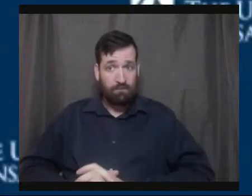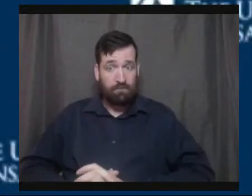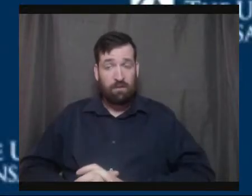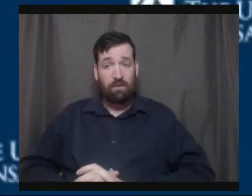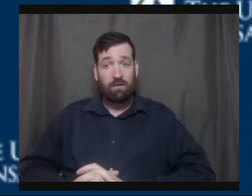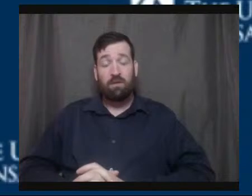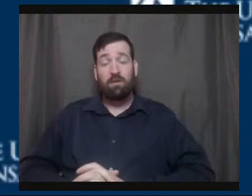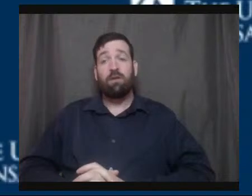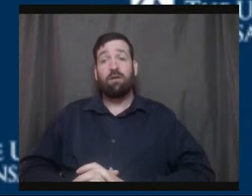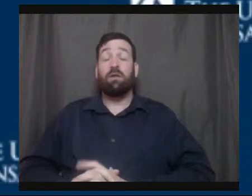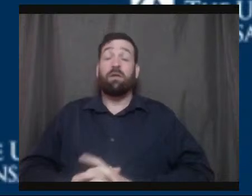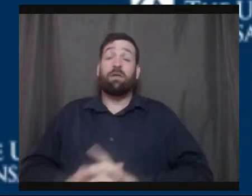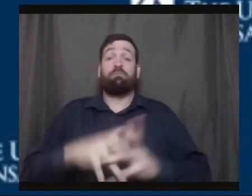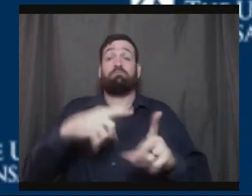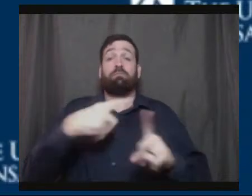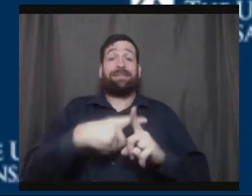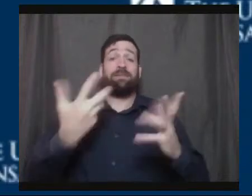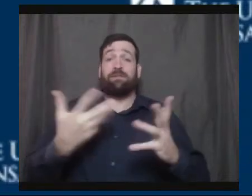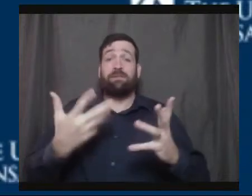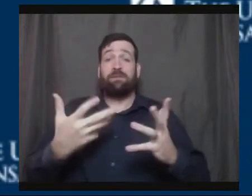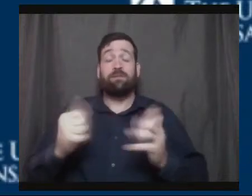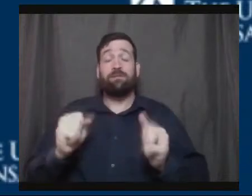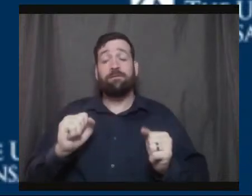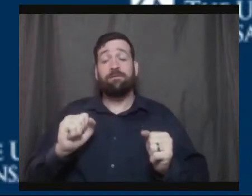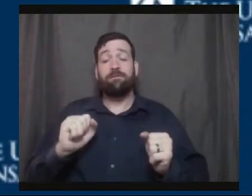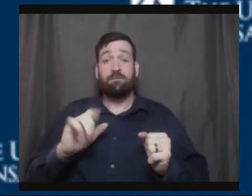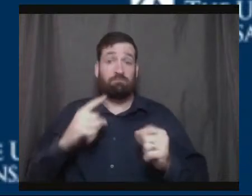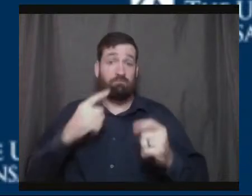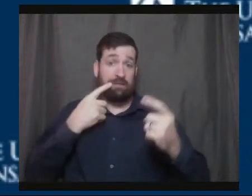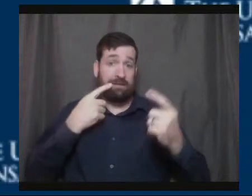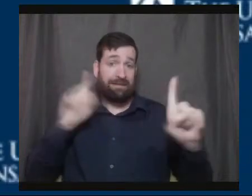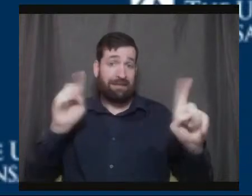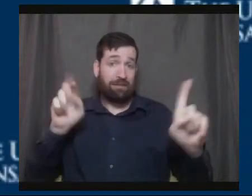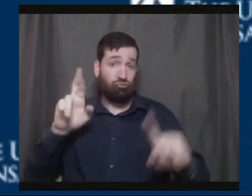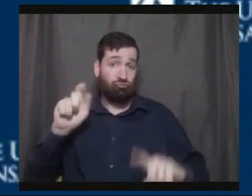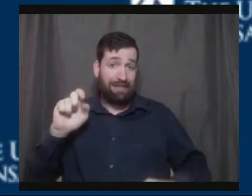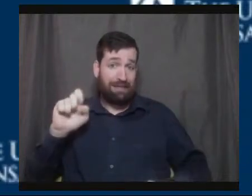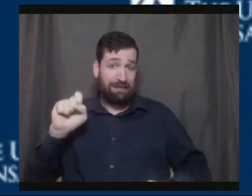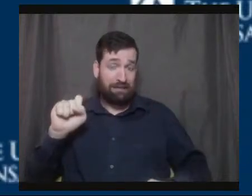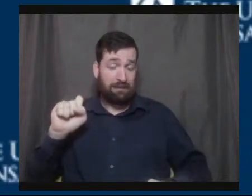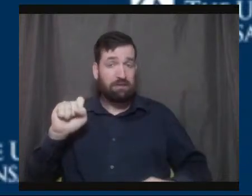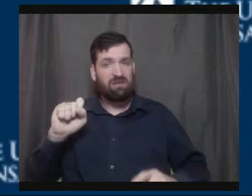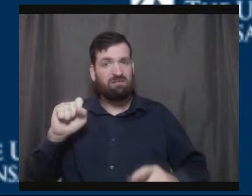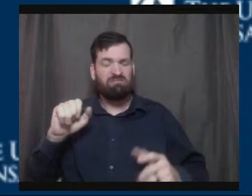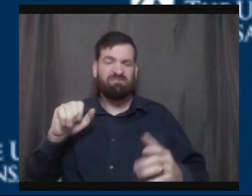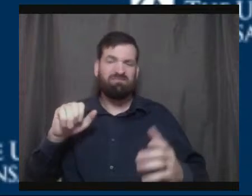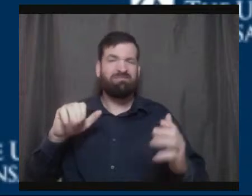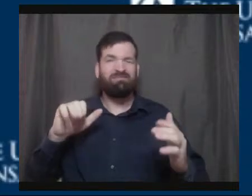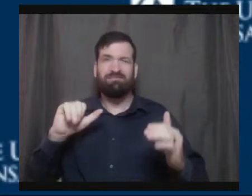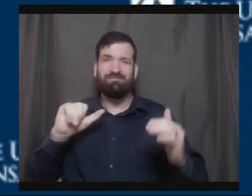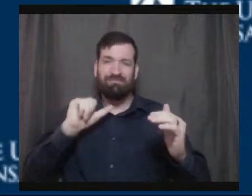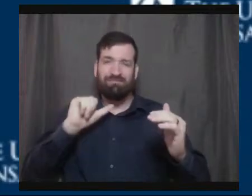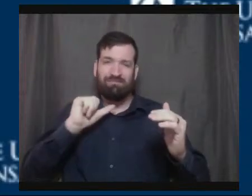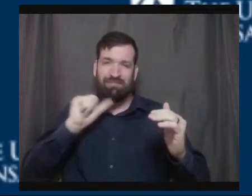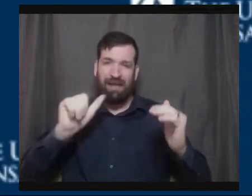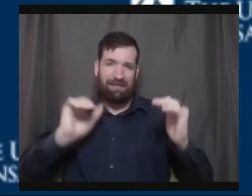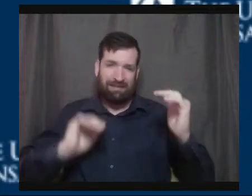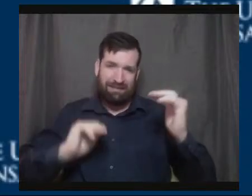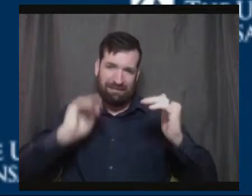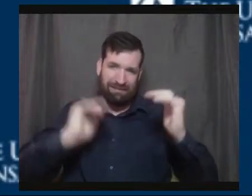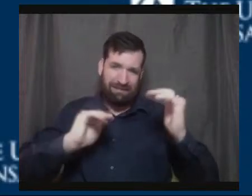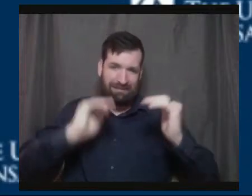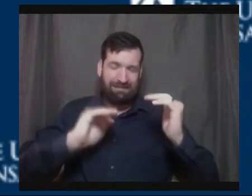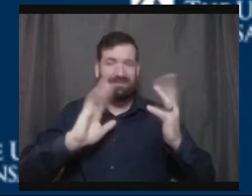The pros would be that the success rates are still there, not quite the same yield as what the